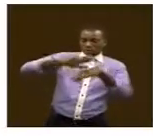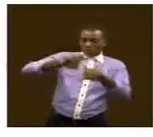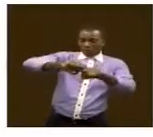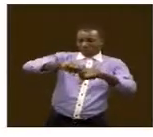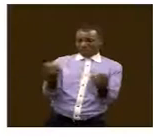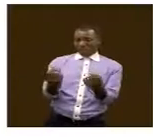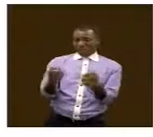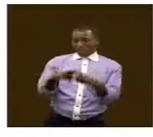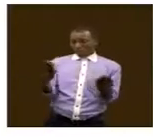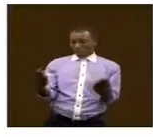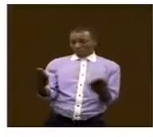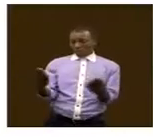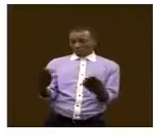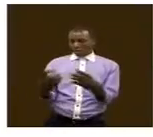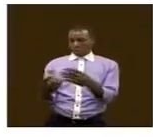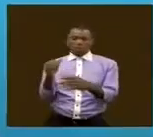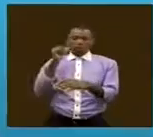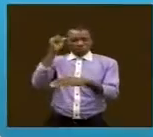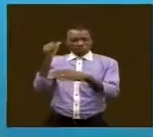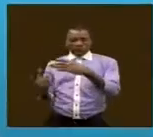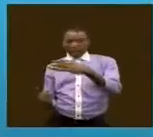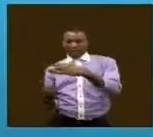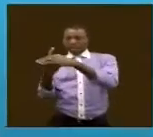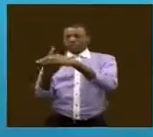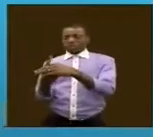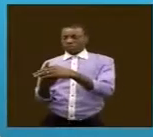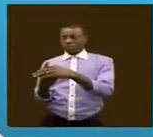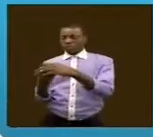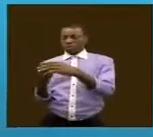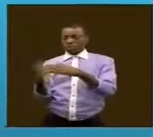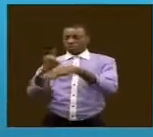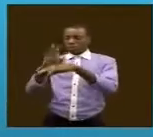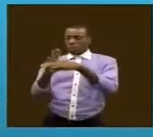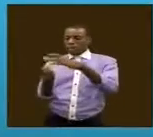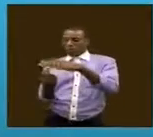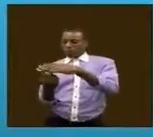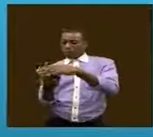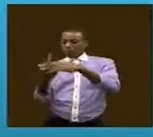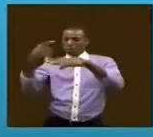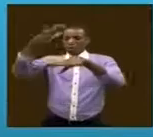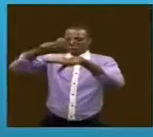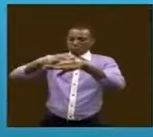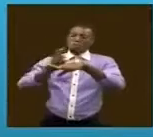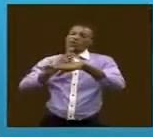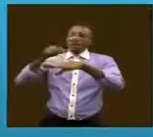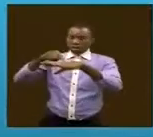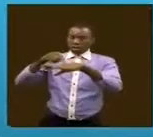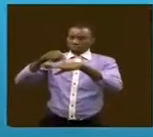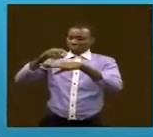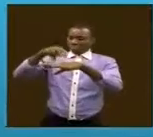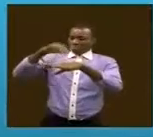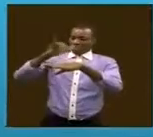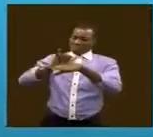waits for some minutes before the wings dry, and it